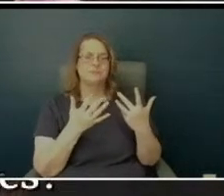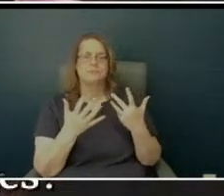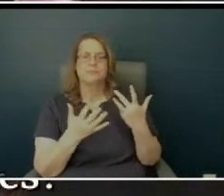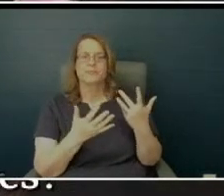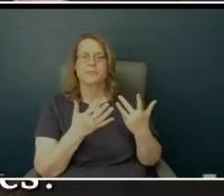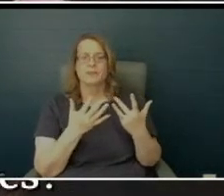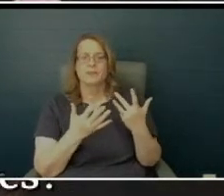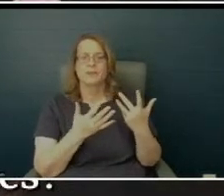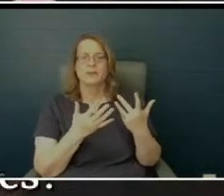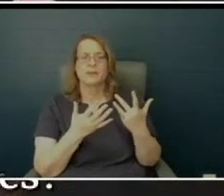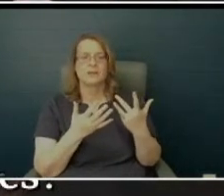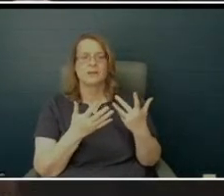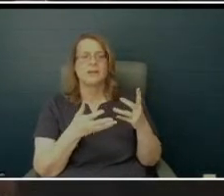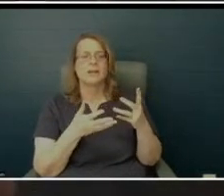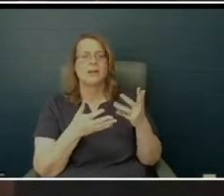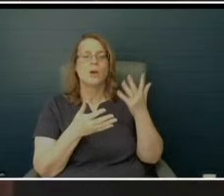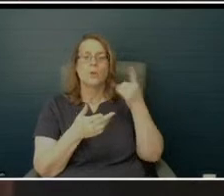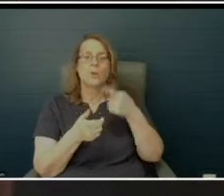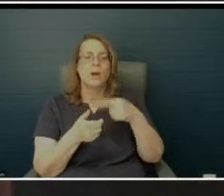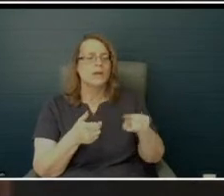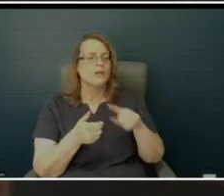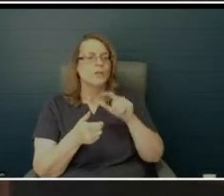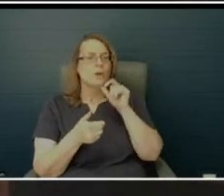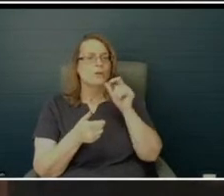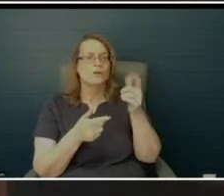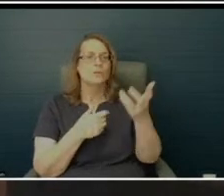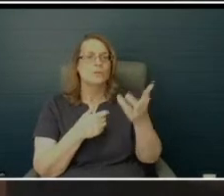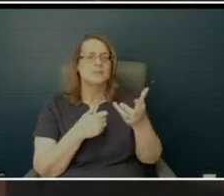"Why don't you guys seize machines?"